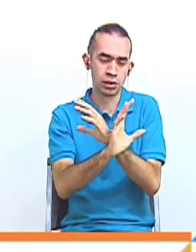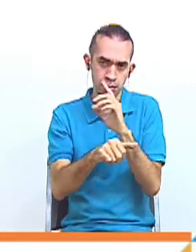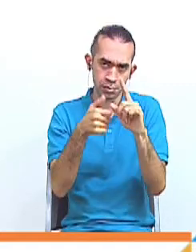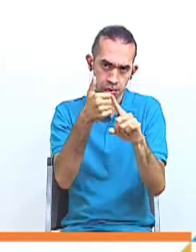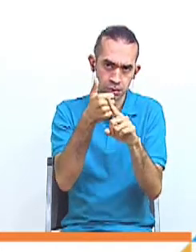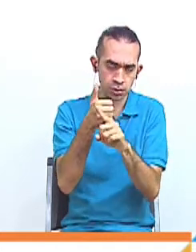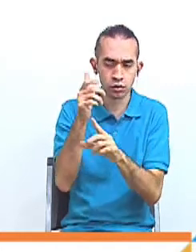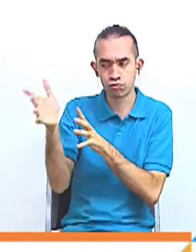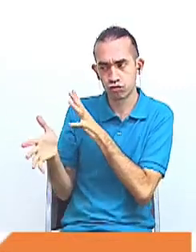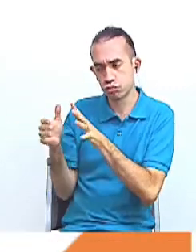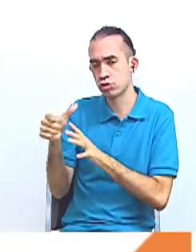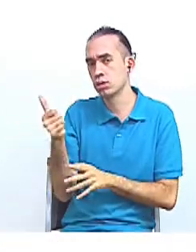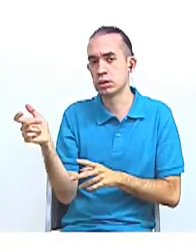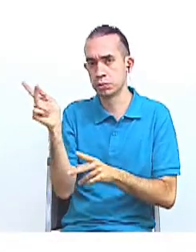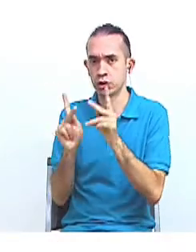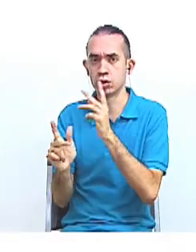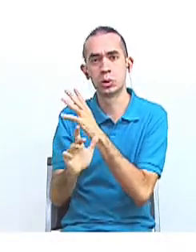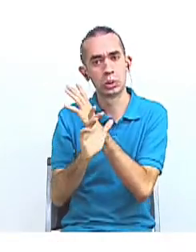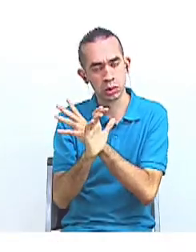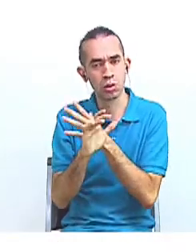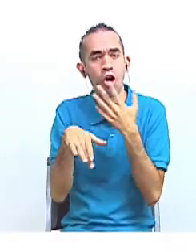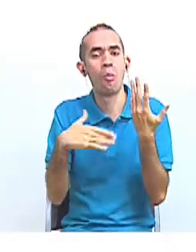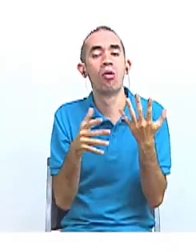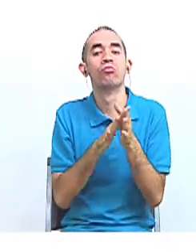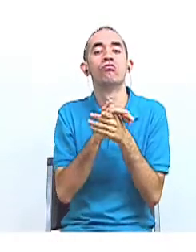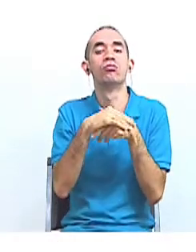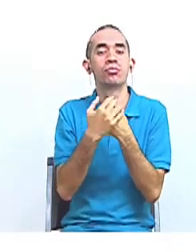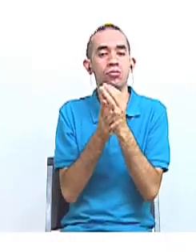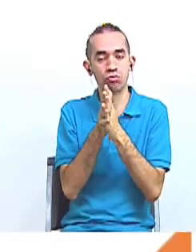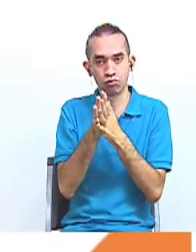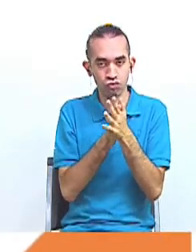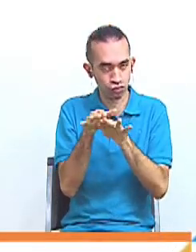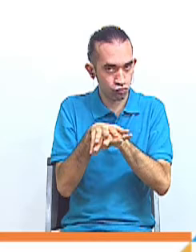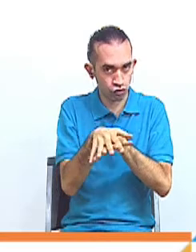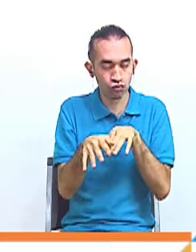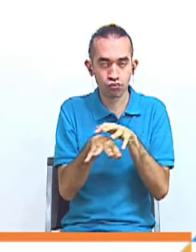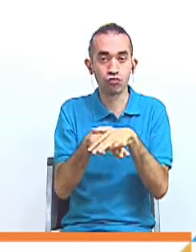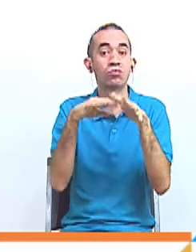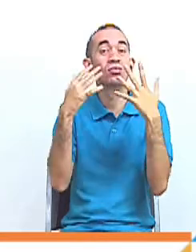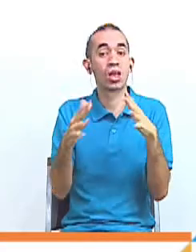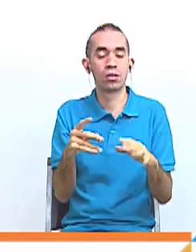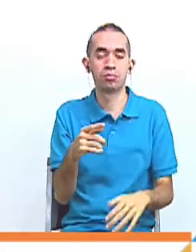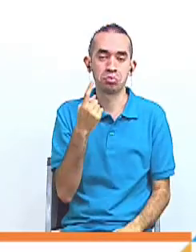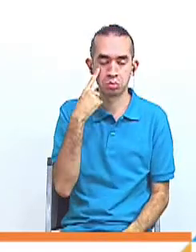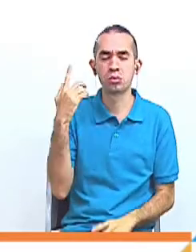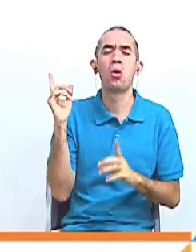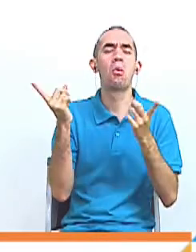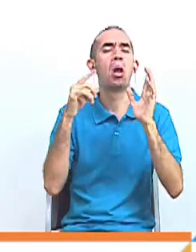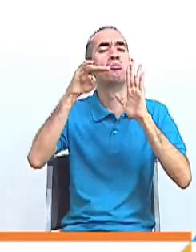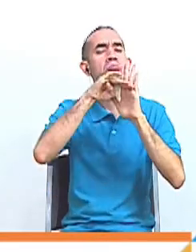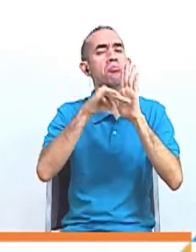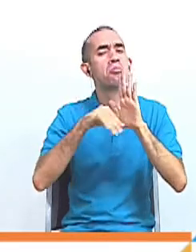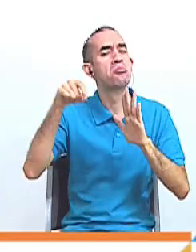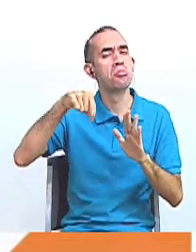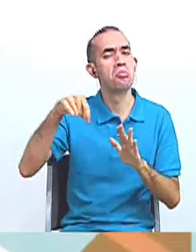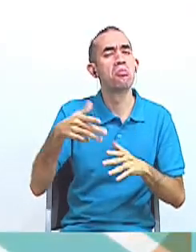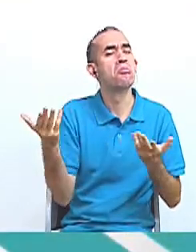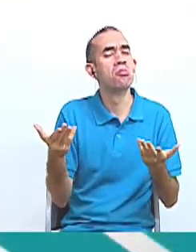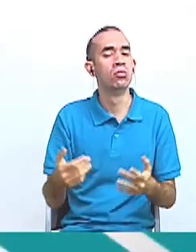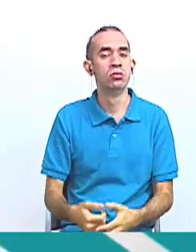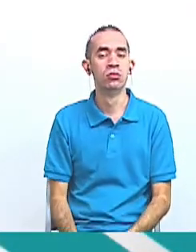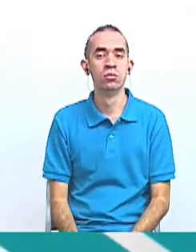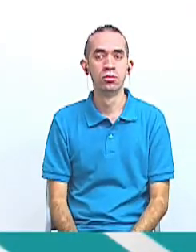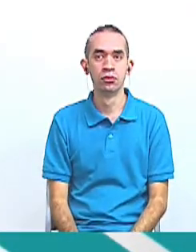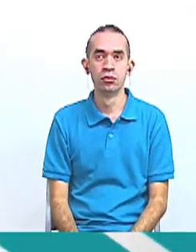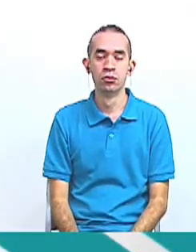the people around us. Wash your hands, get ready, and let's see the materials that we're going to be using in this class,